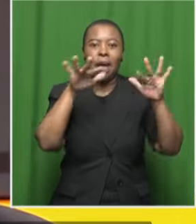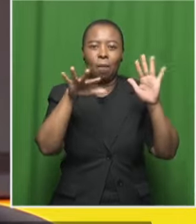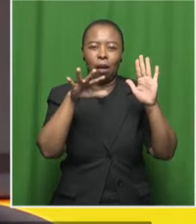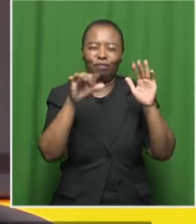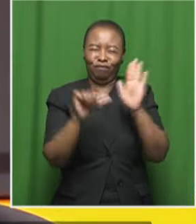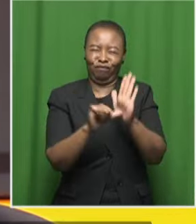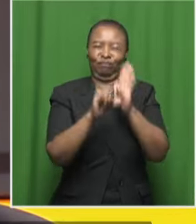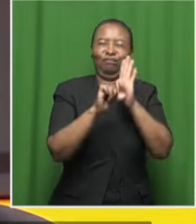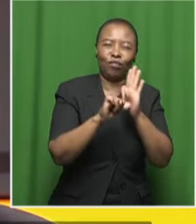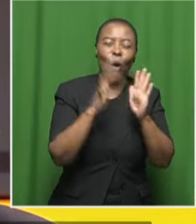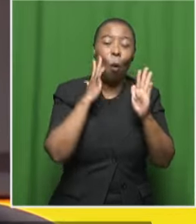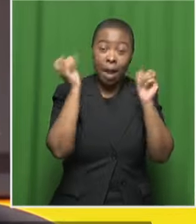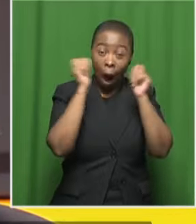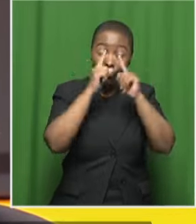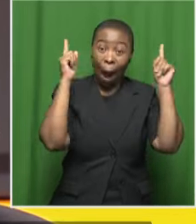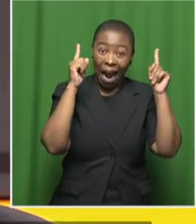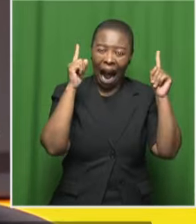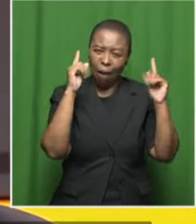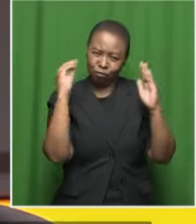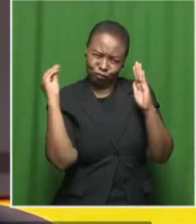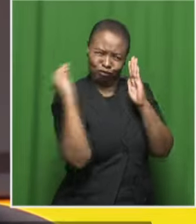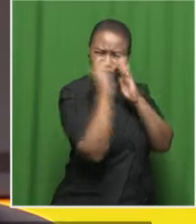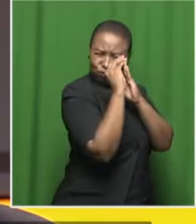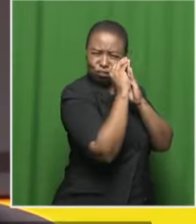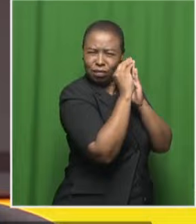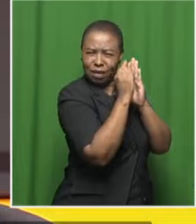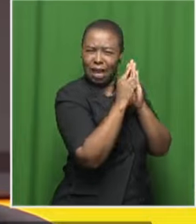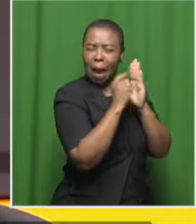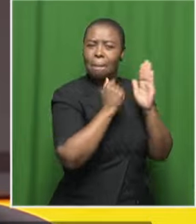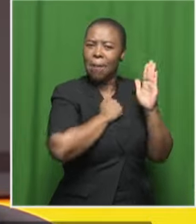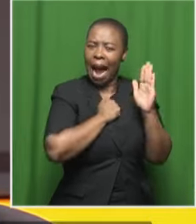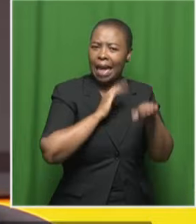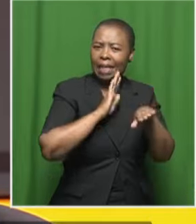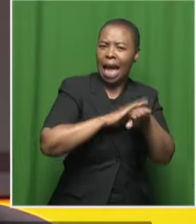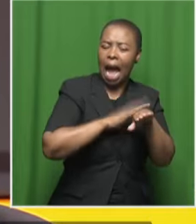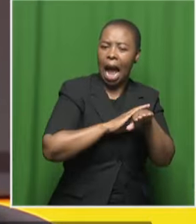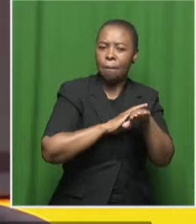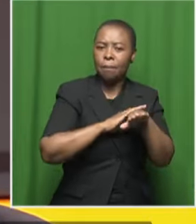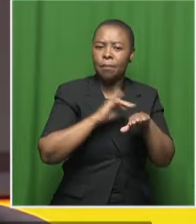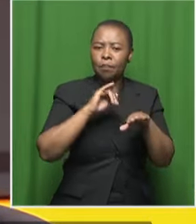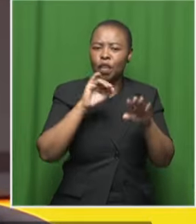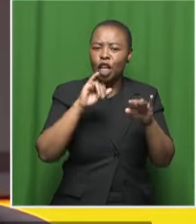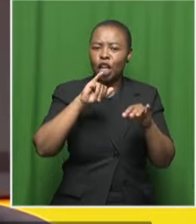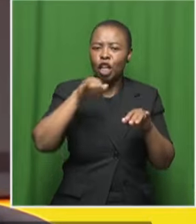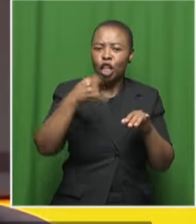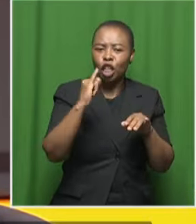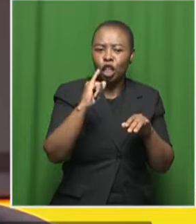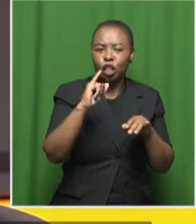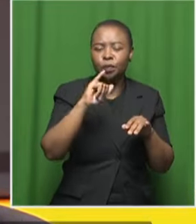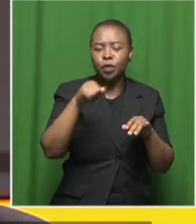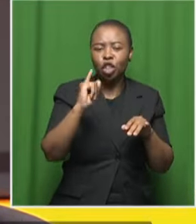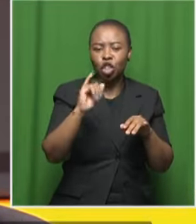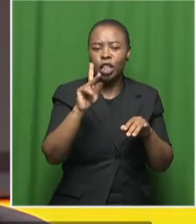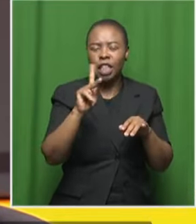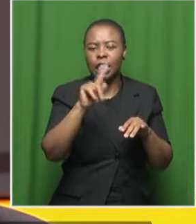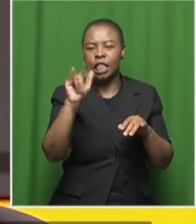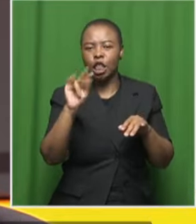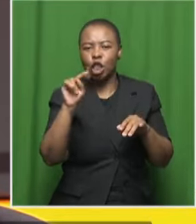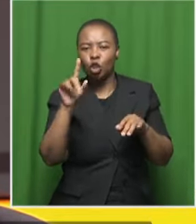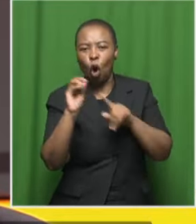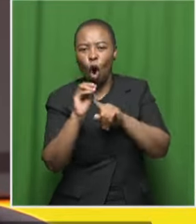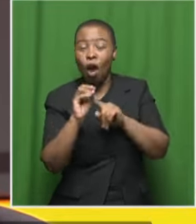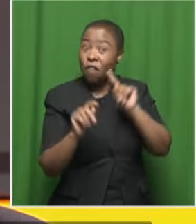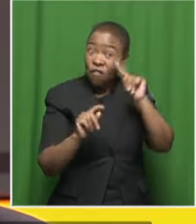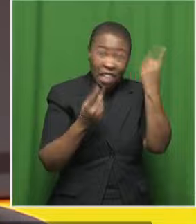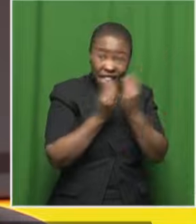When I wake up in the morning, it's my time now to Jik'iZinto, is the first song that gets me out of bed. So,